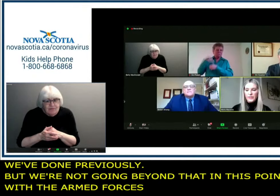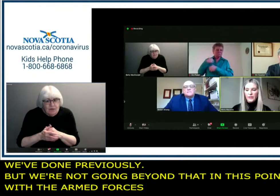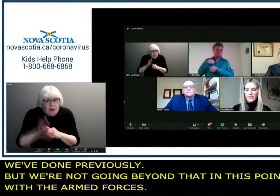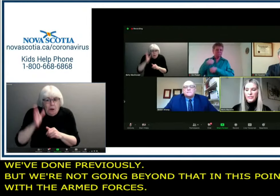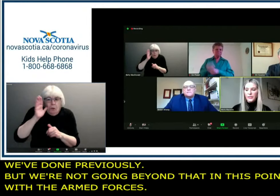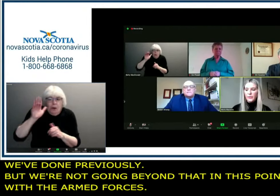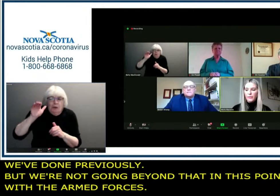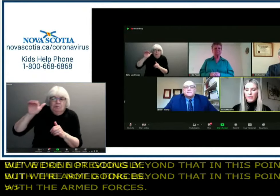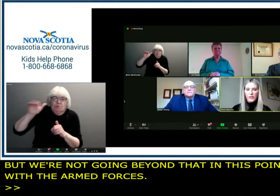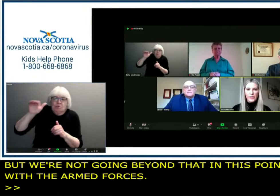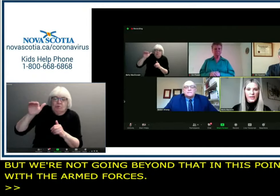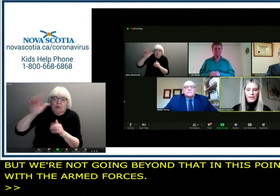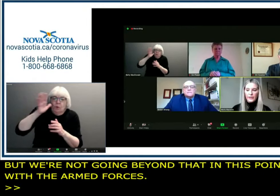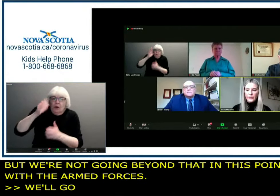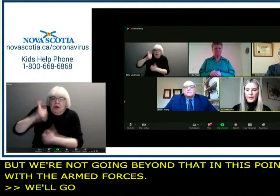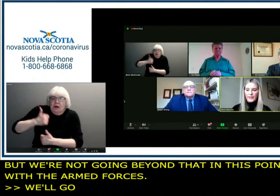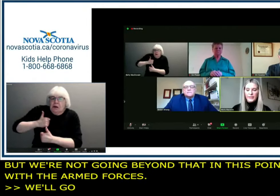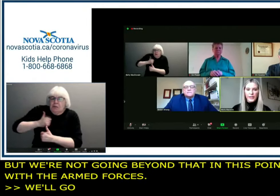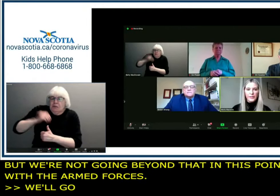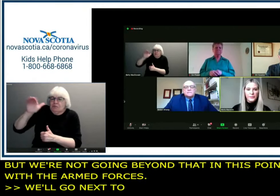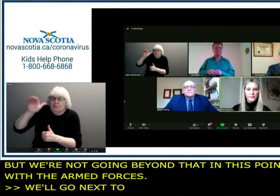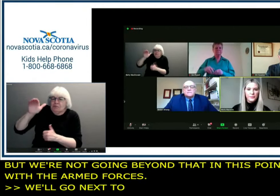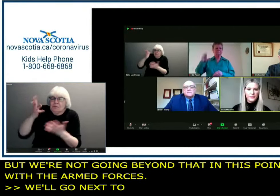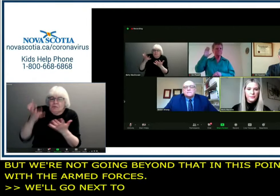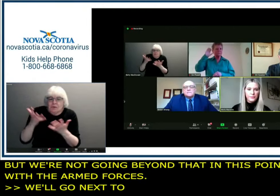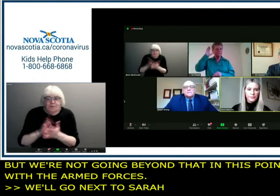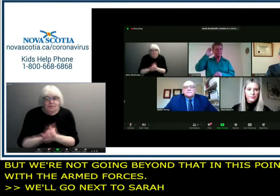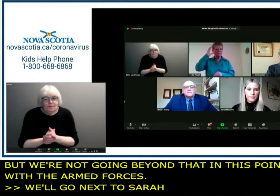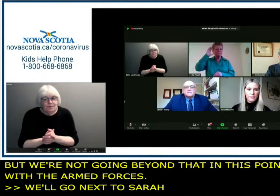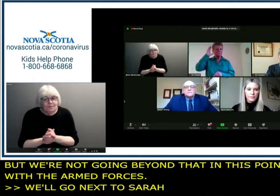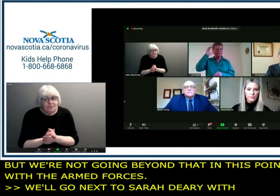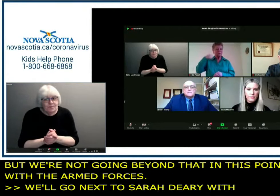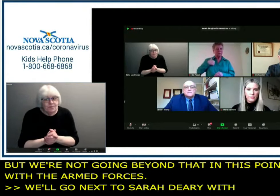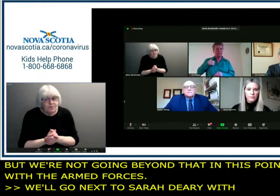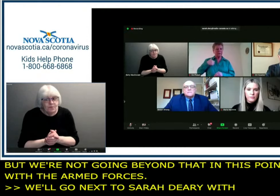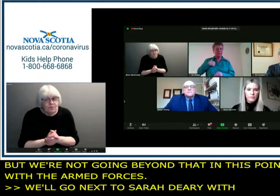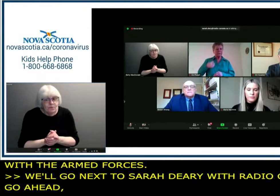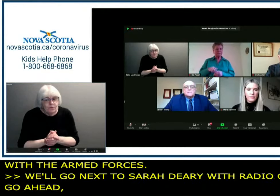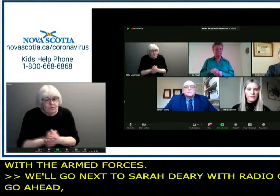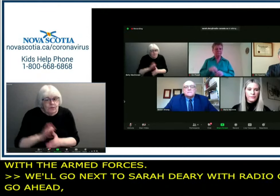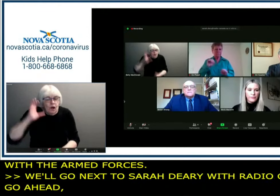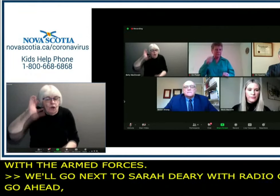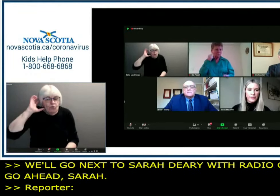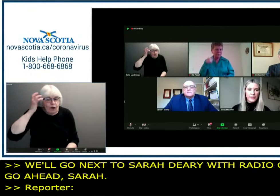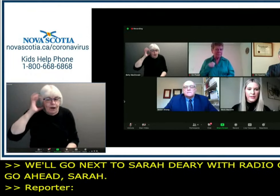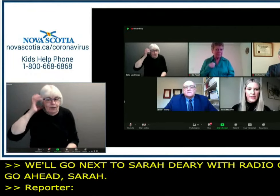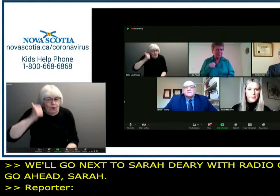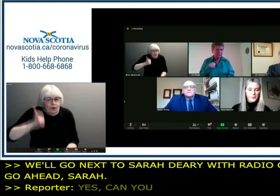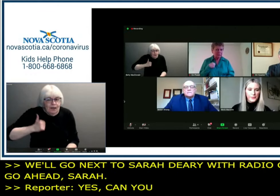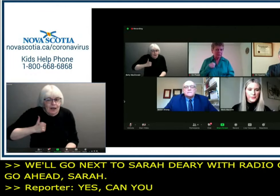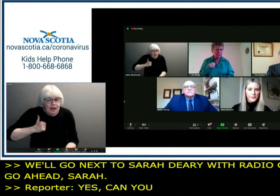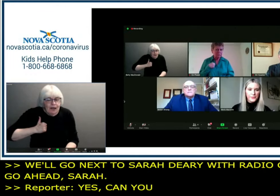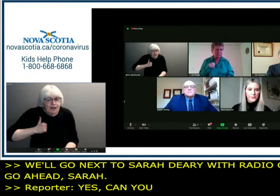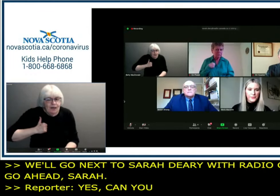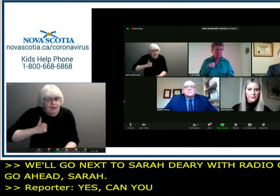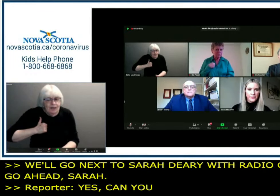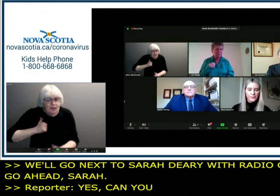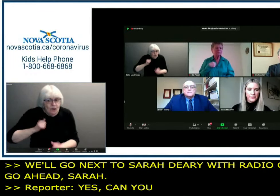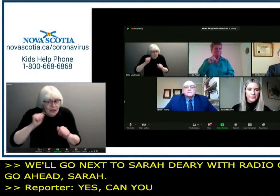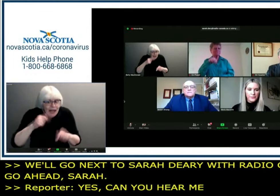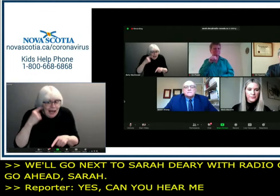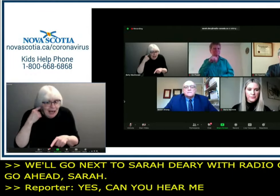to Sarah Deary with Radio Canada. Go ahead, Sarah. Yes, can you hear me? Yeah. All